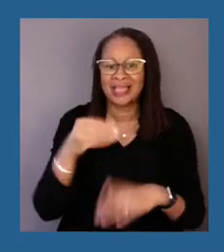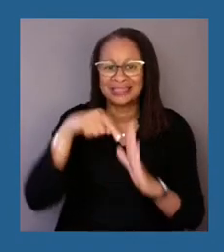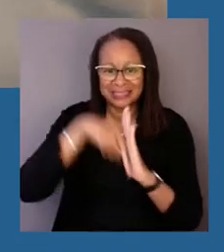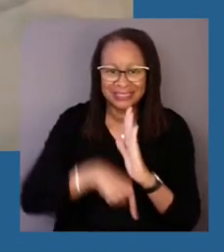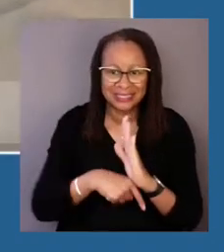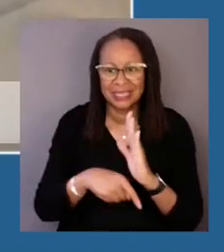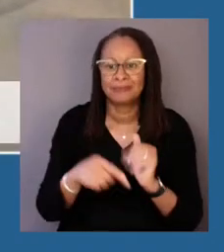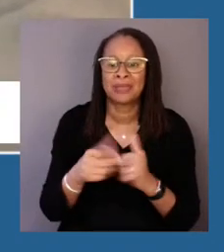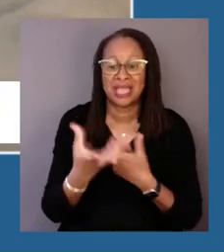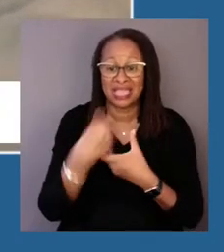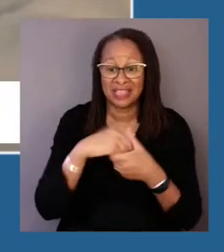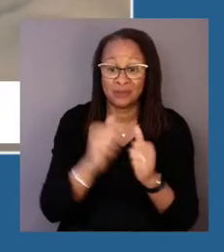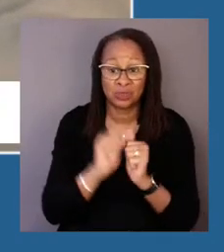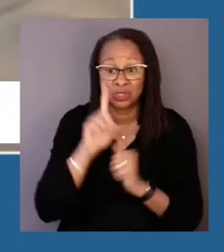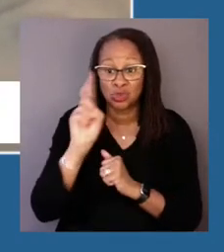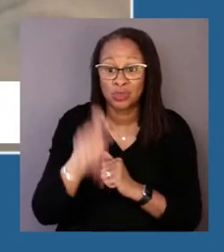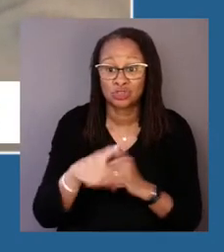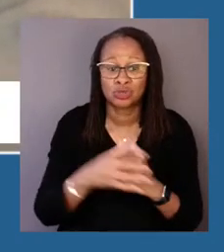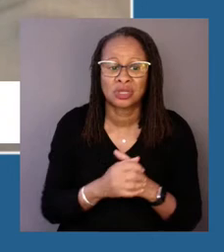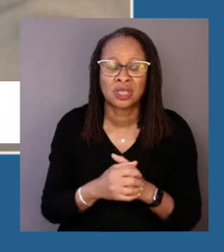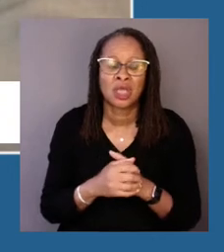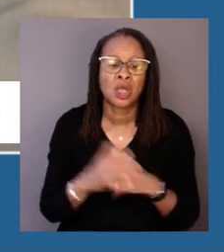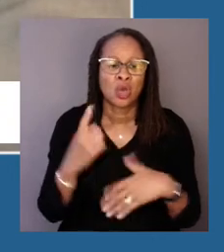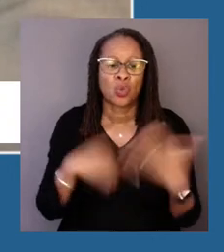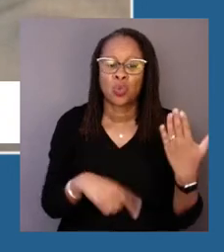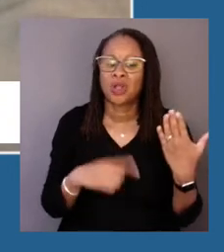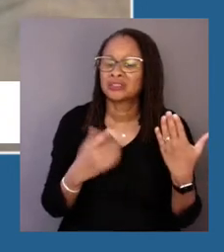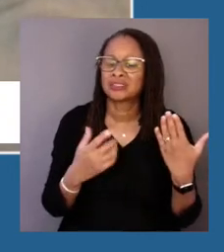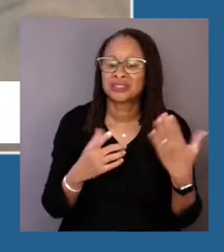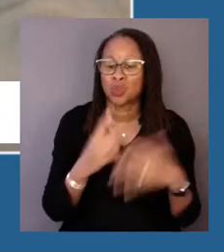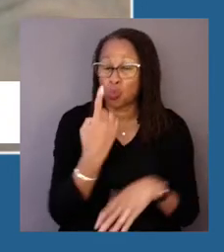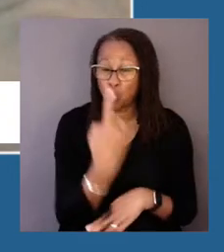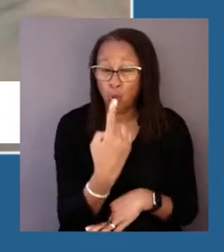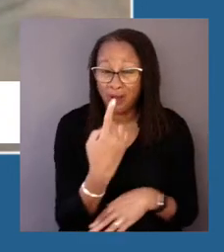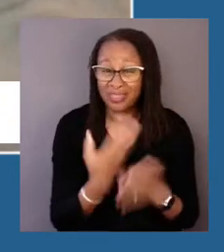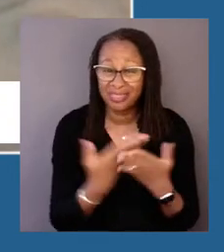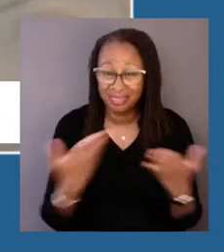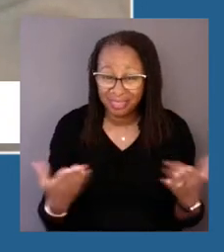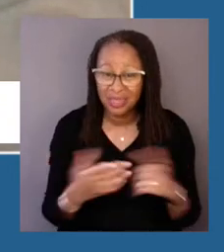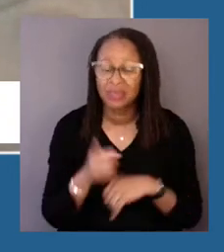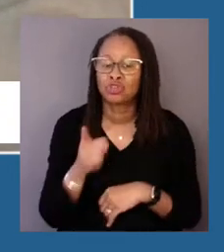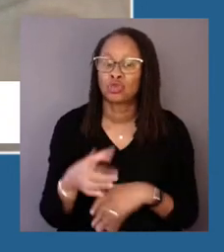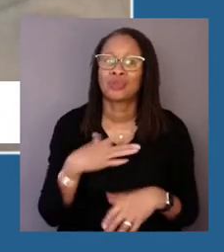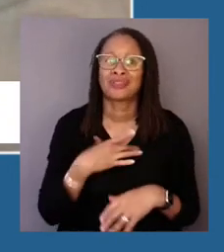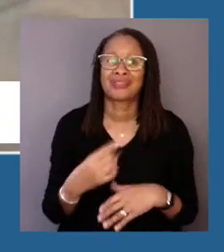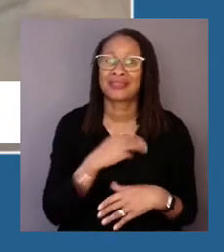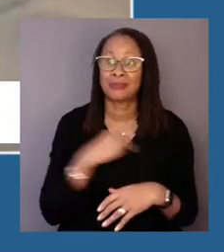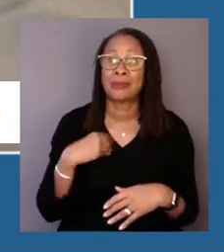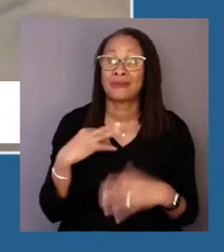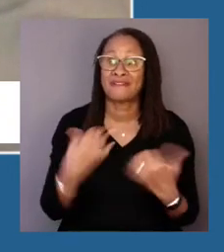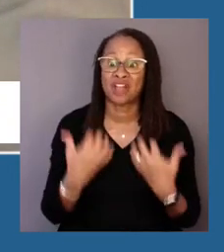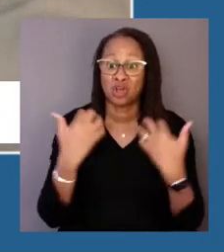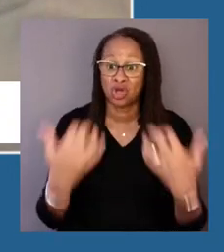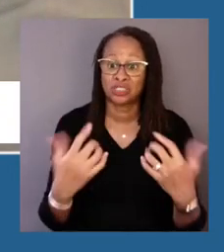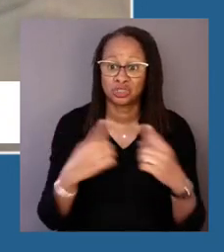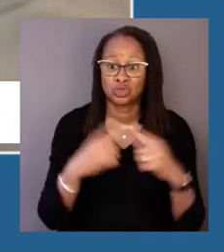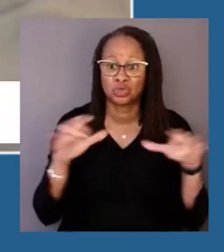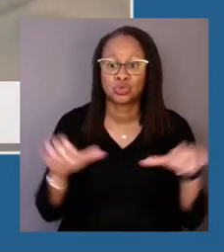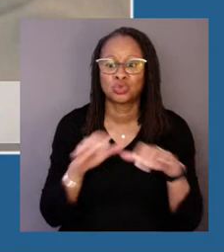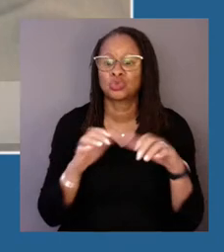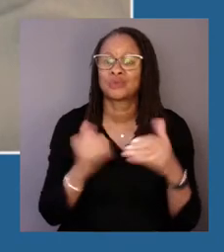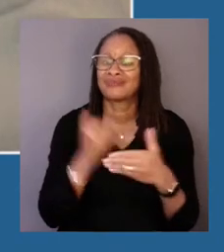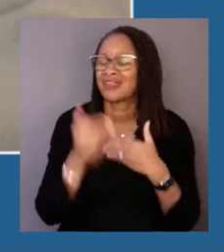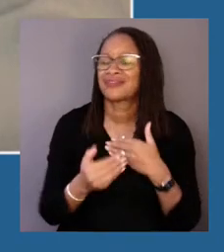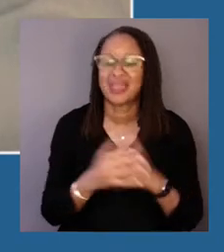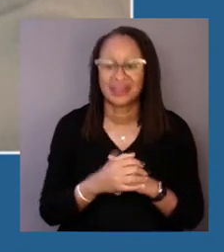with these questions, what is the single thing you'd like the members of the audience to do next, to take away